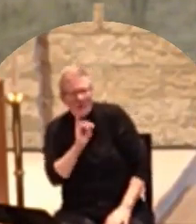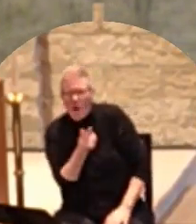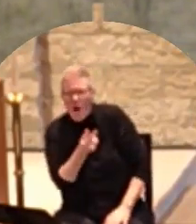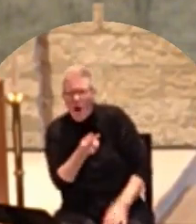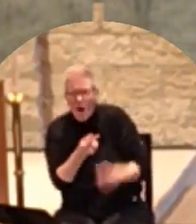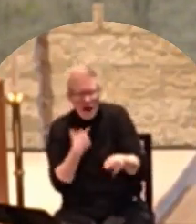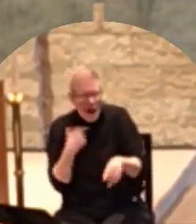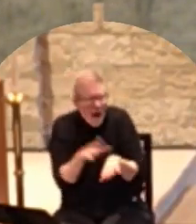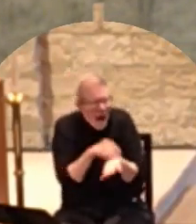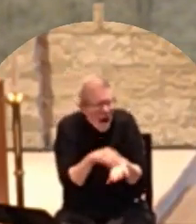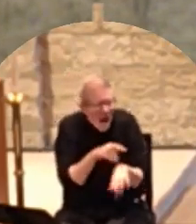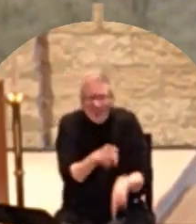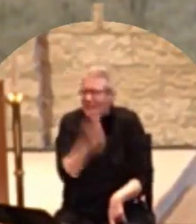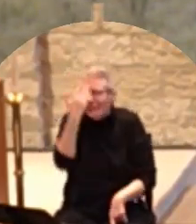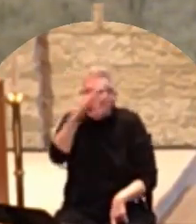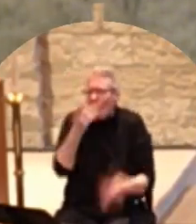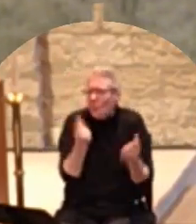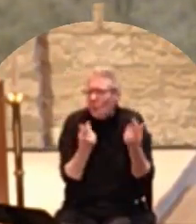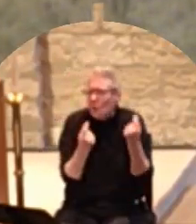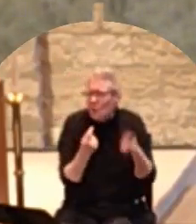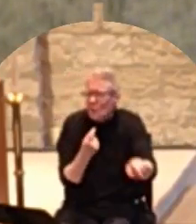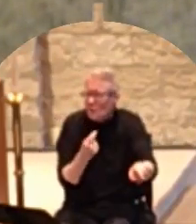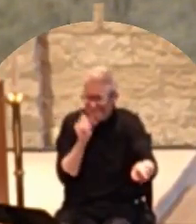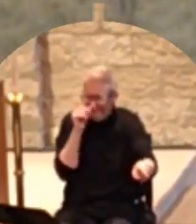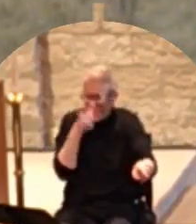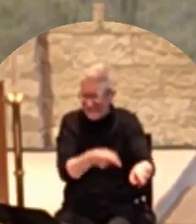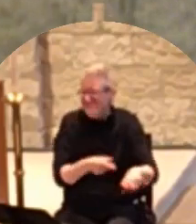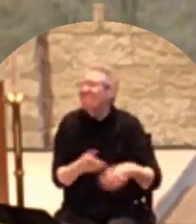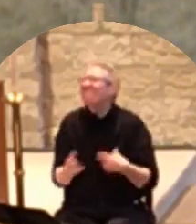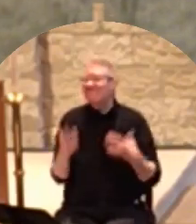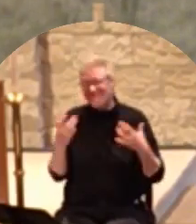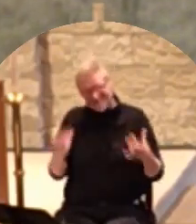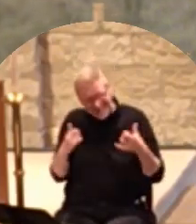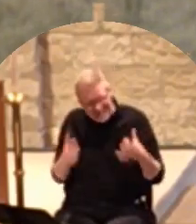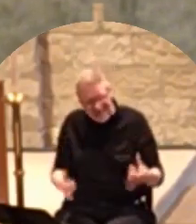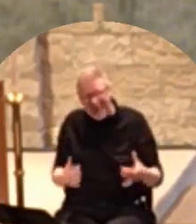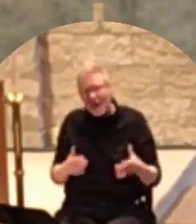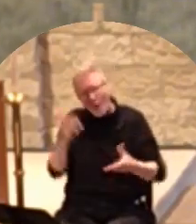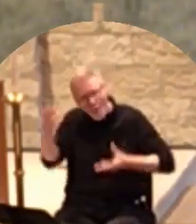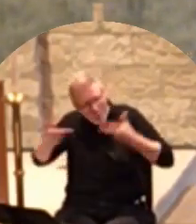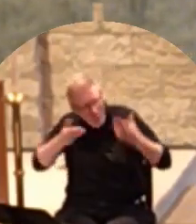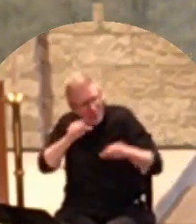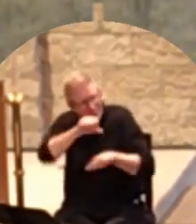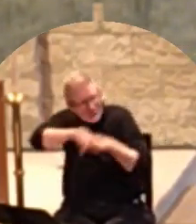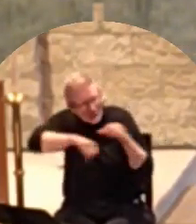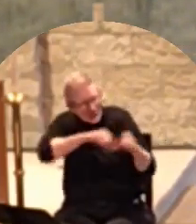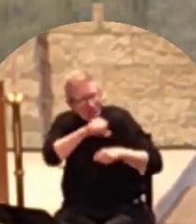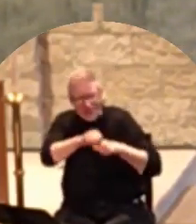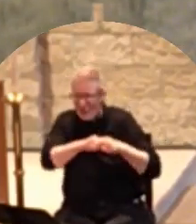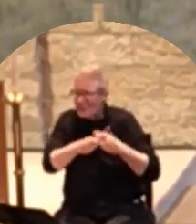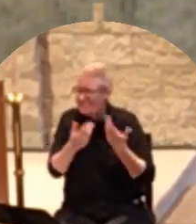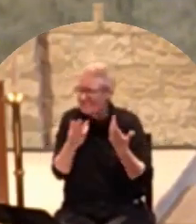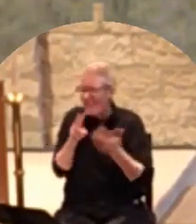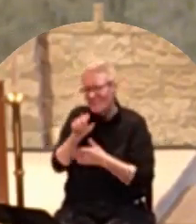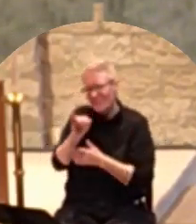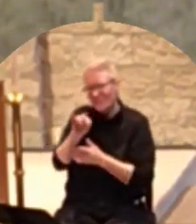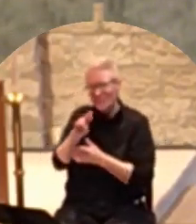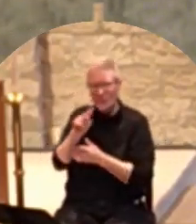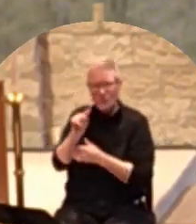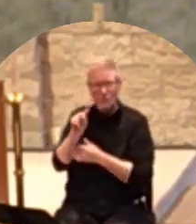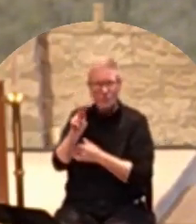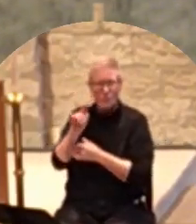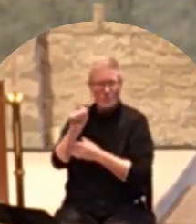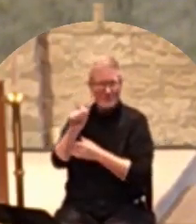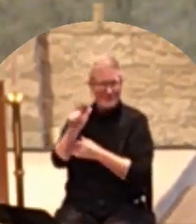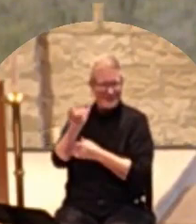greeting them. And so today, I want us to greet each other virtually and also greet someone from your home as well. Let's